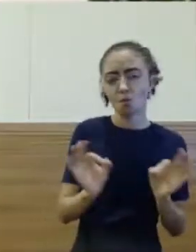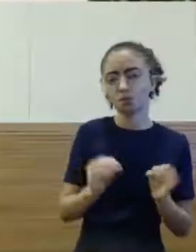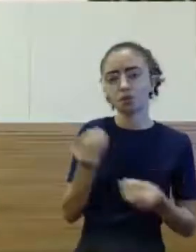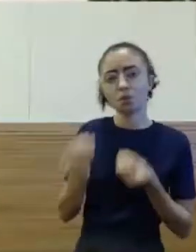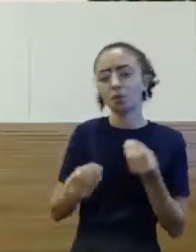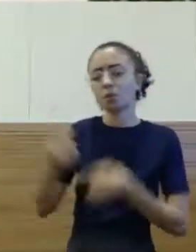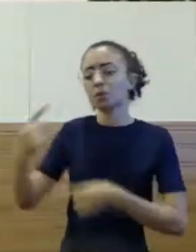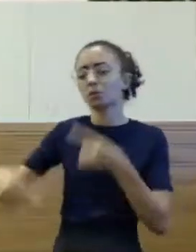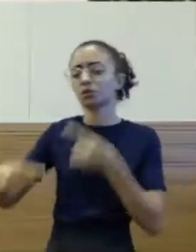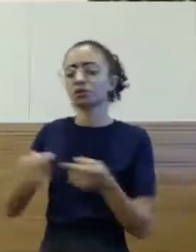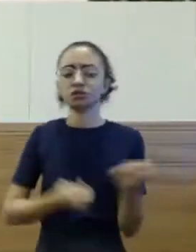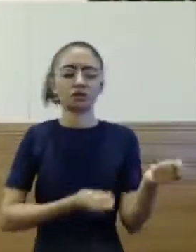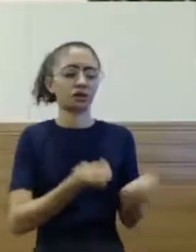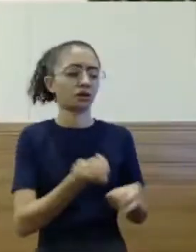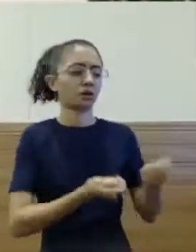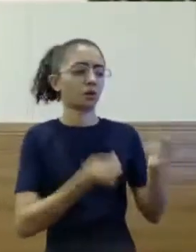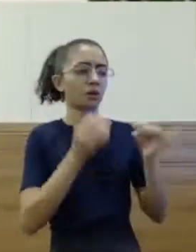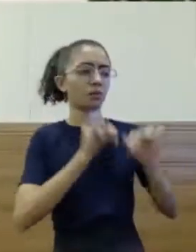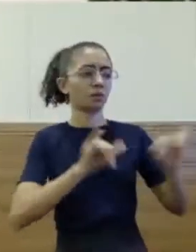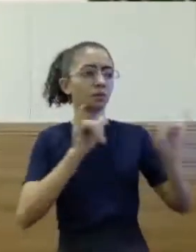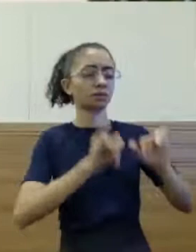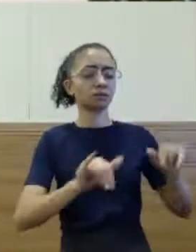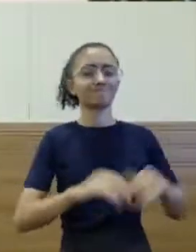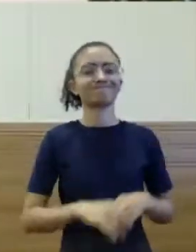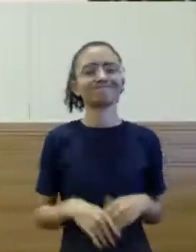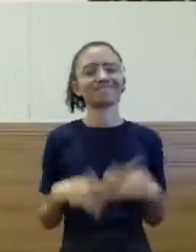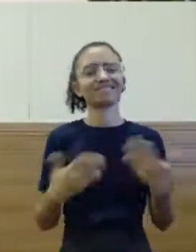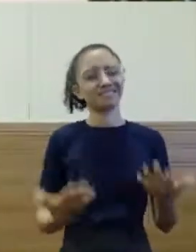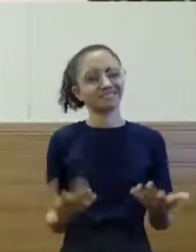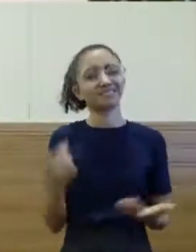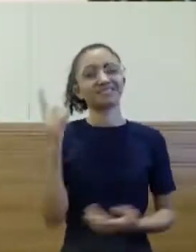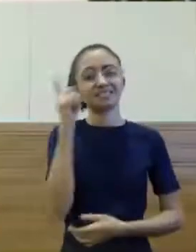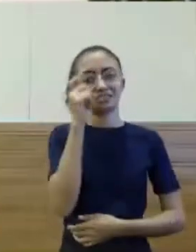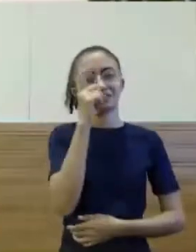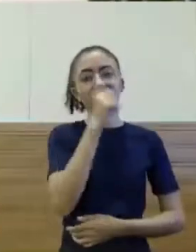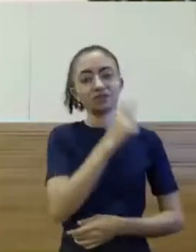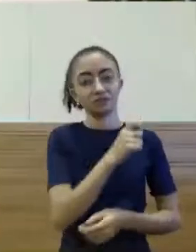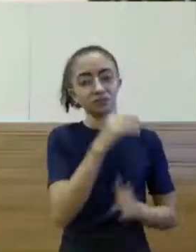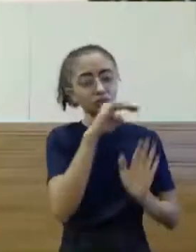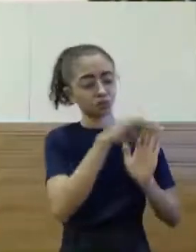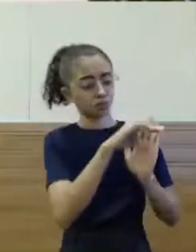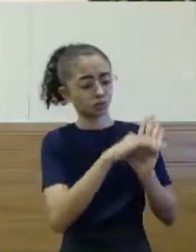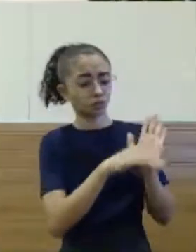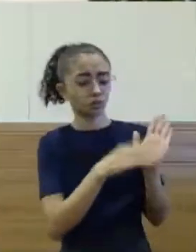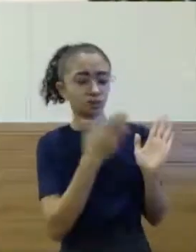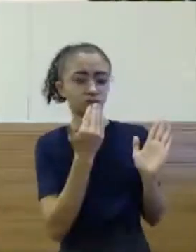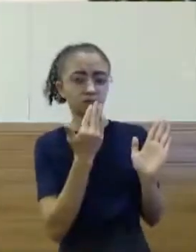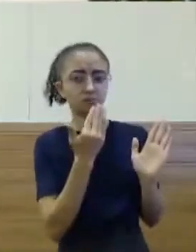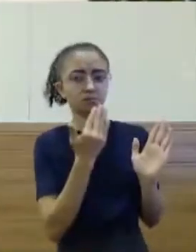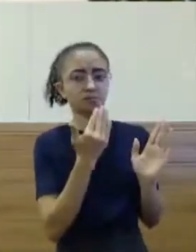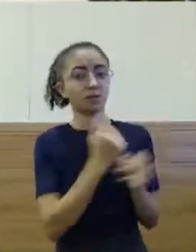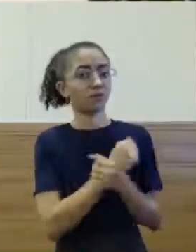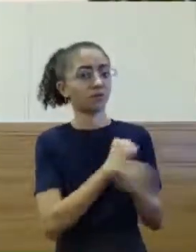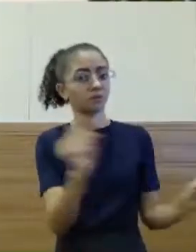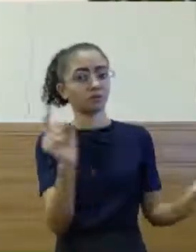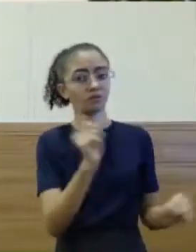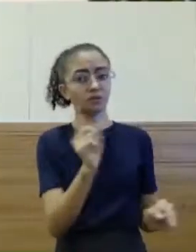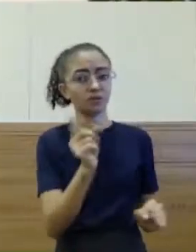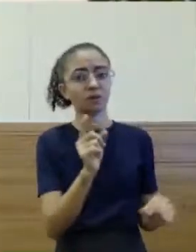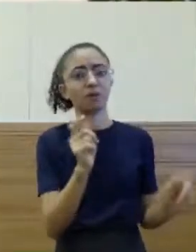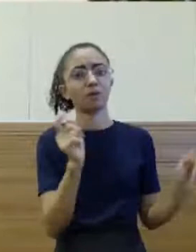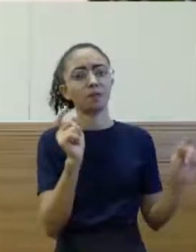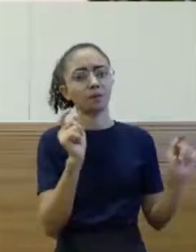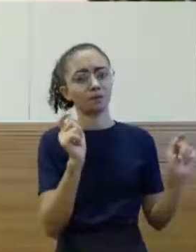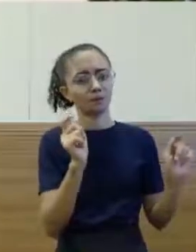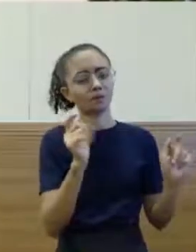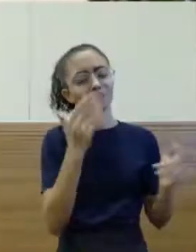regulation of advertisement, and it is very hard for this dietary guide to be adopted. It's